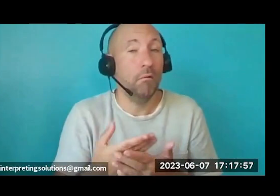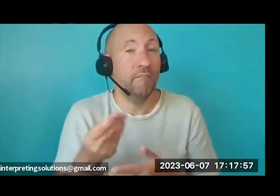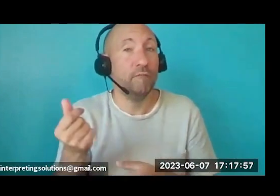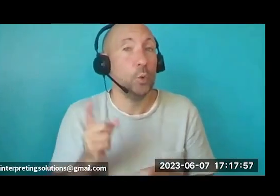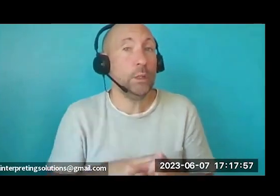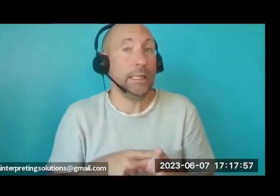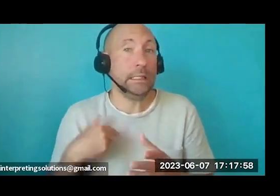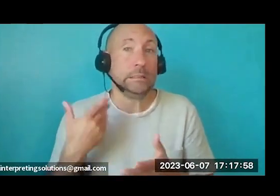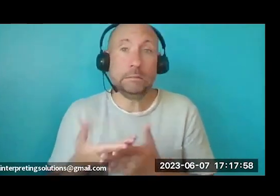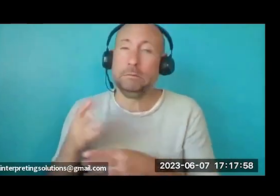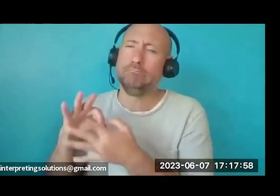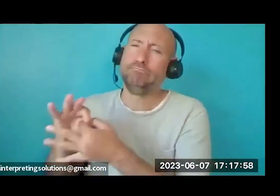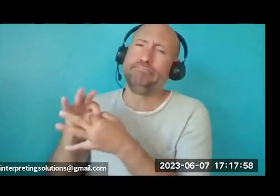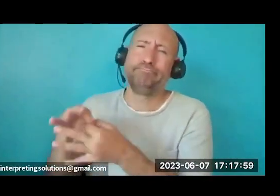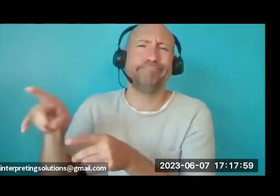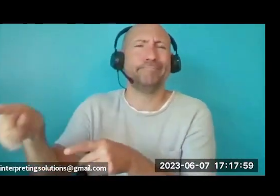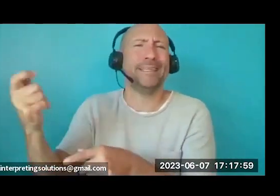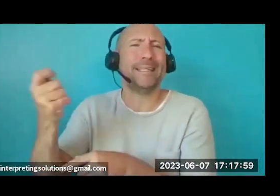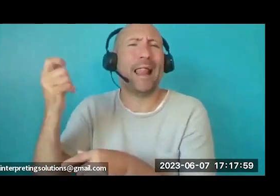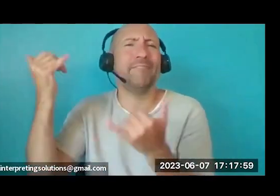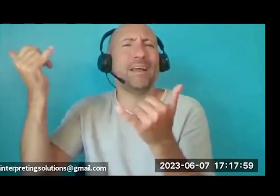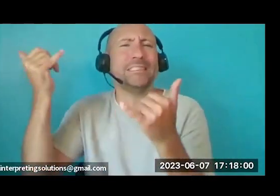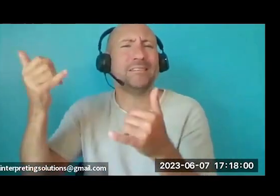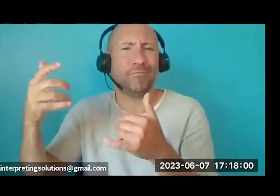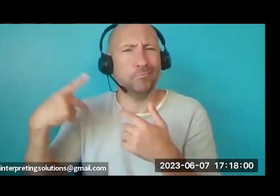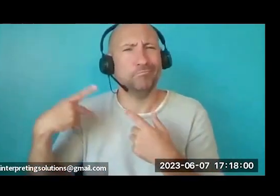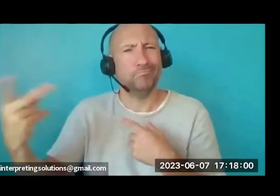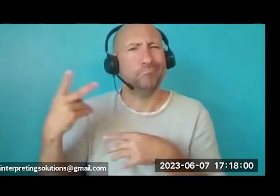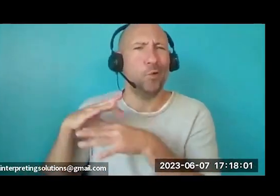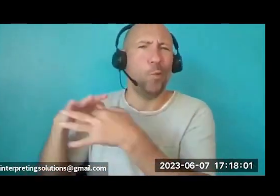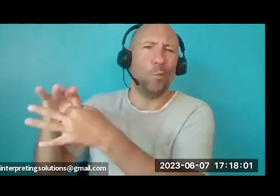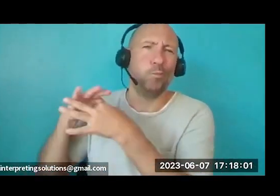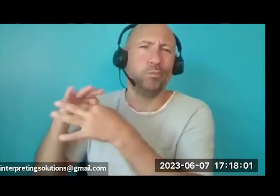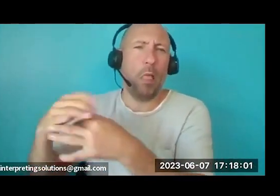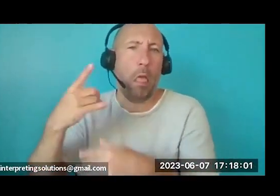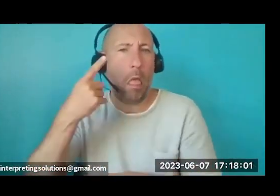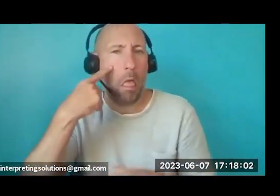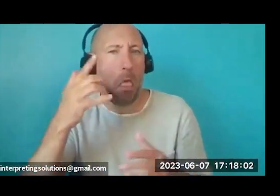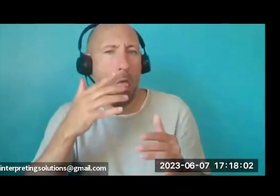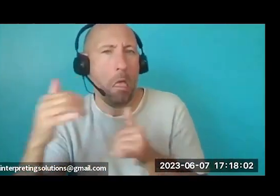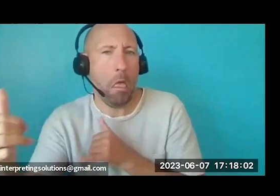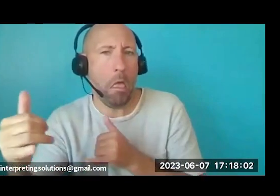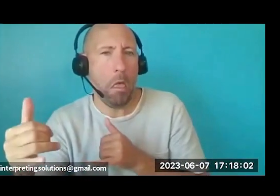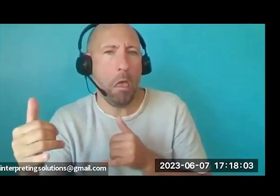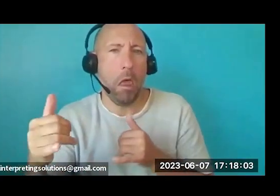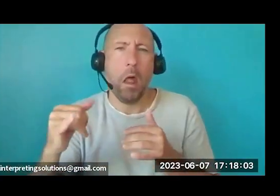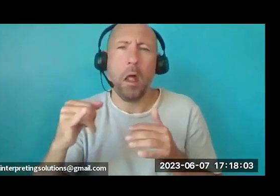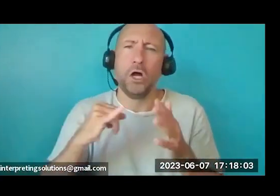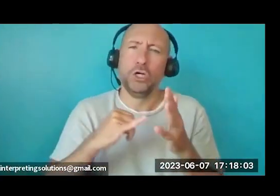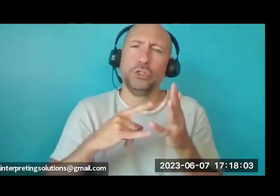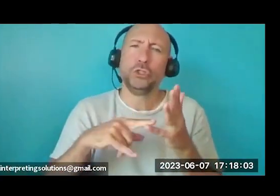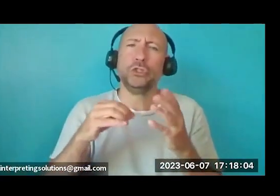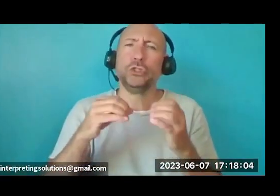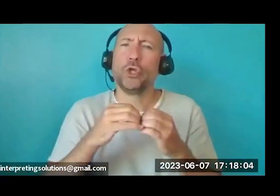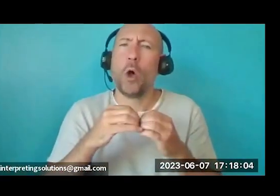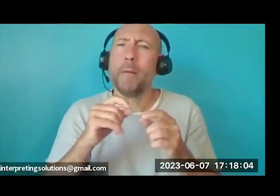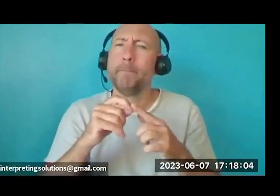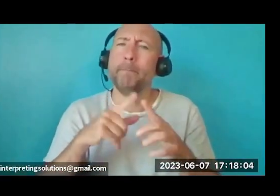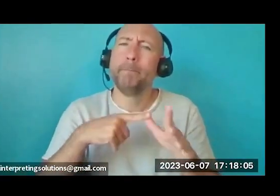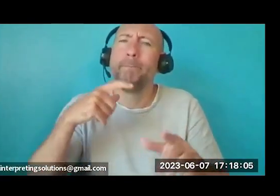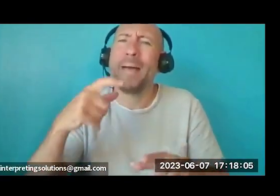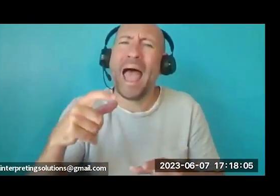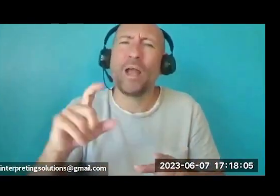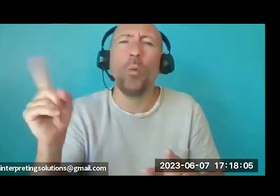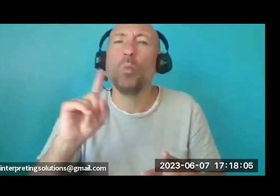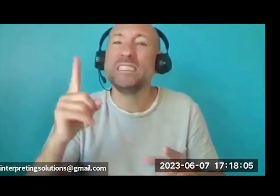Italian festival Oriente Occidente, we experimented the technology of subpacks, which are vibrating